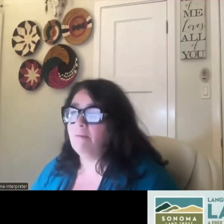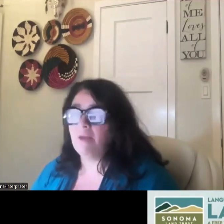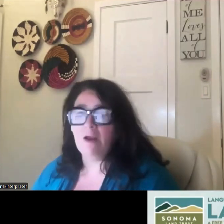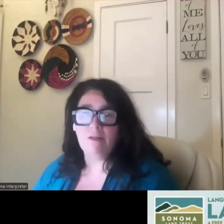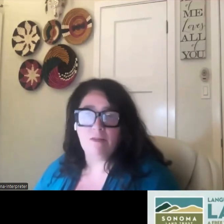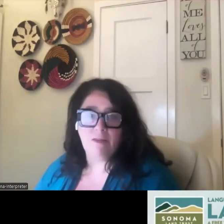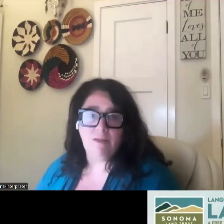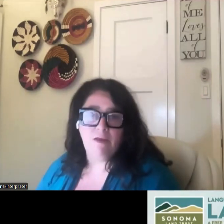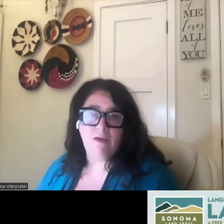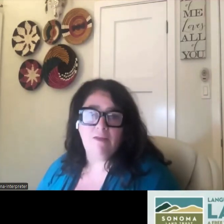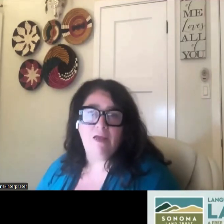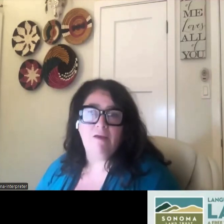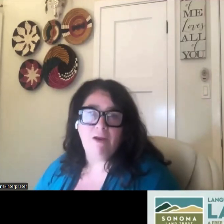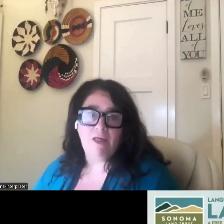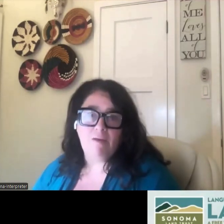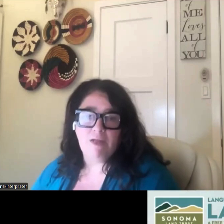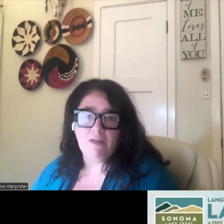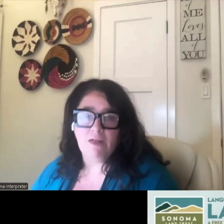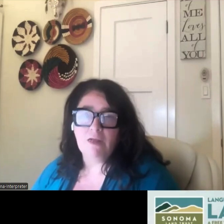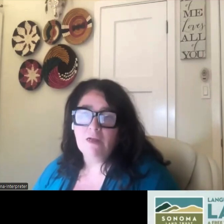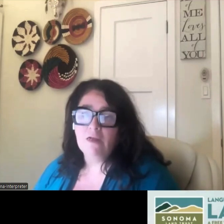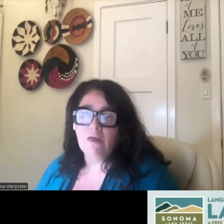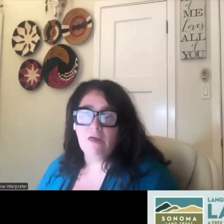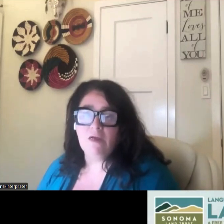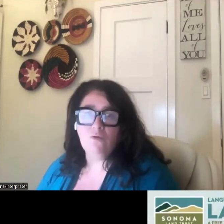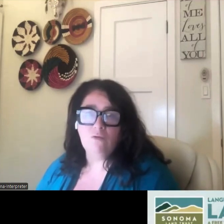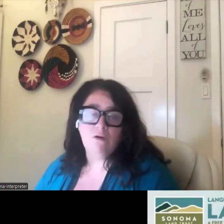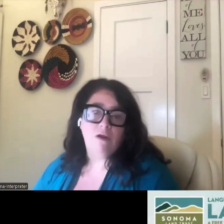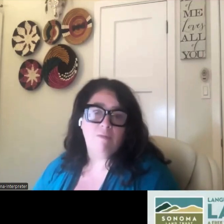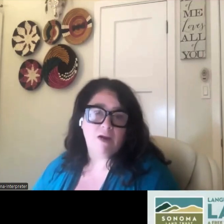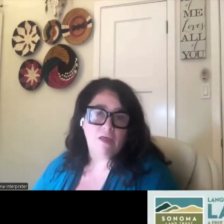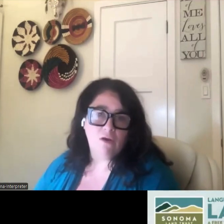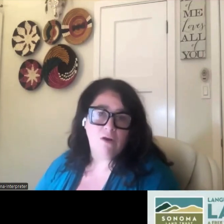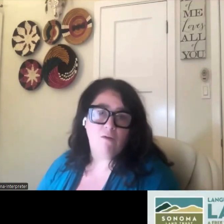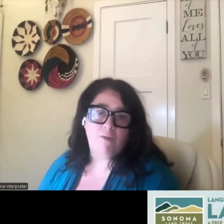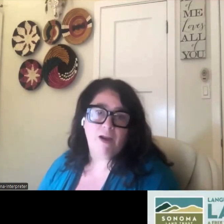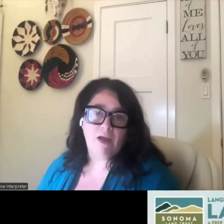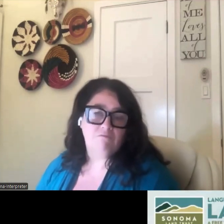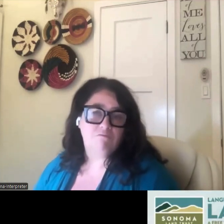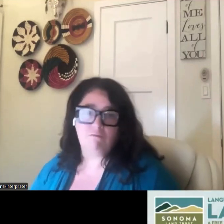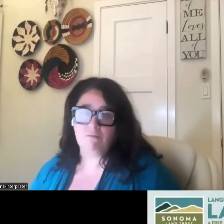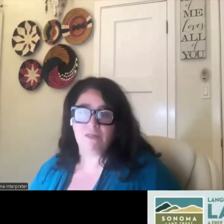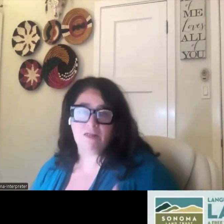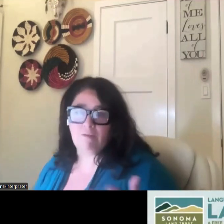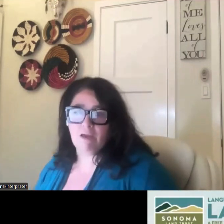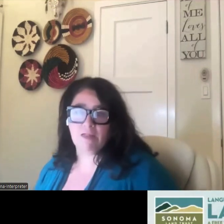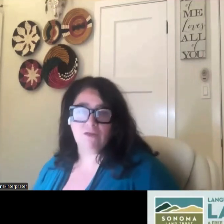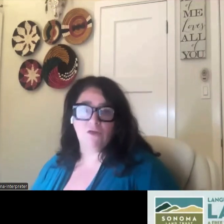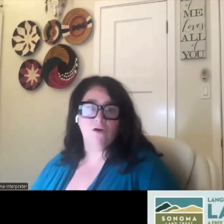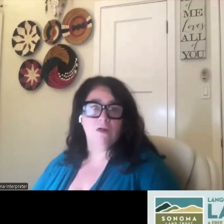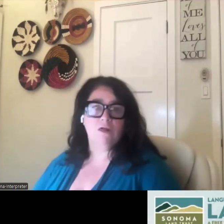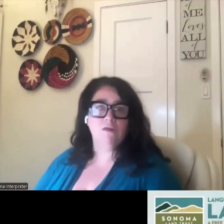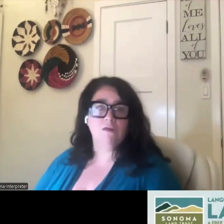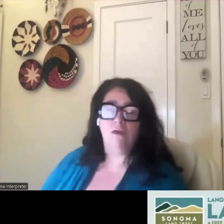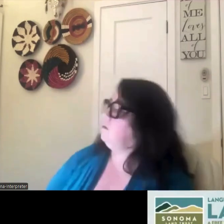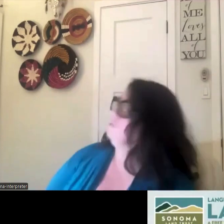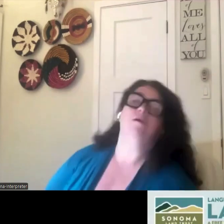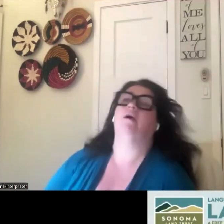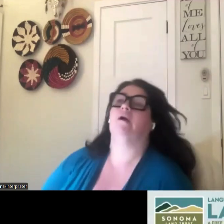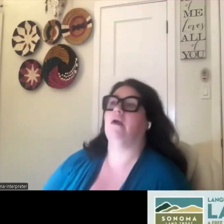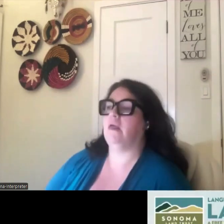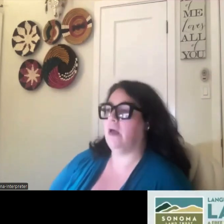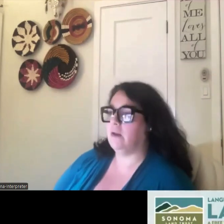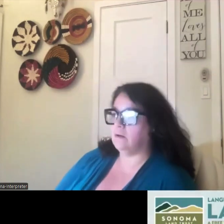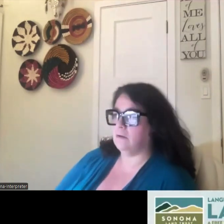to manipulate plant growth. It's a variable that you can sort of use to sort of turn the dial on, depending